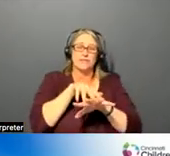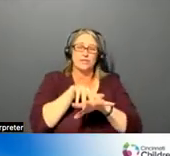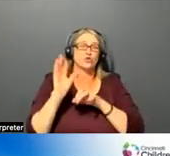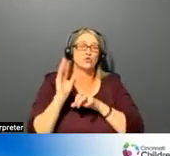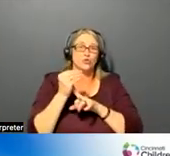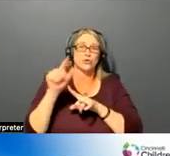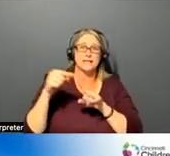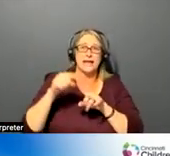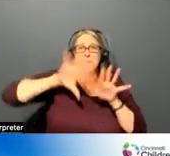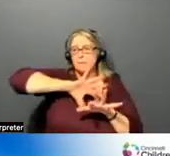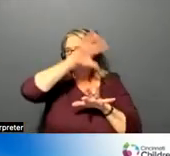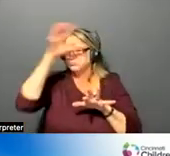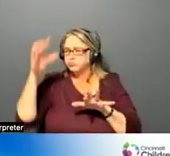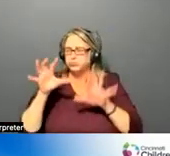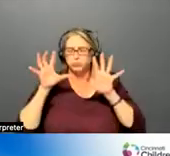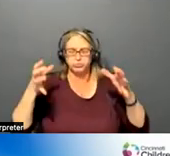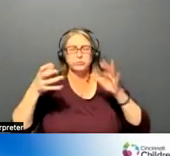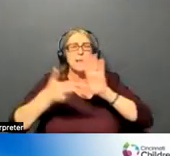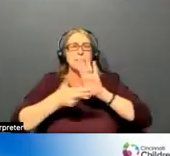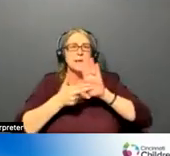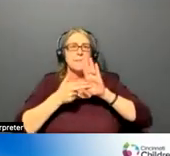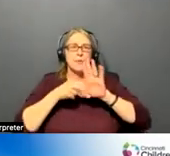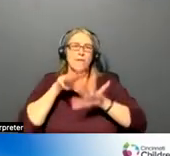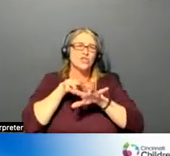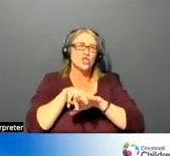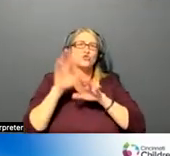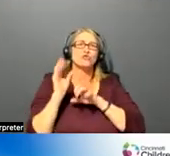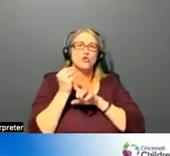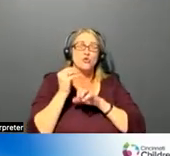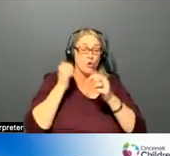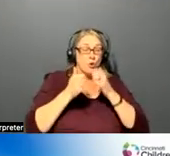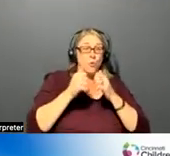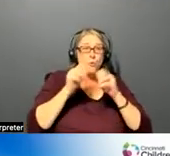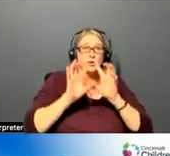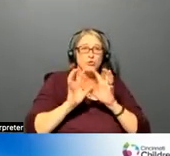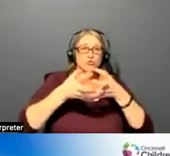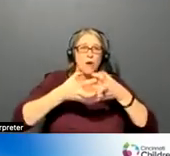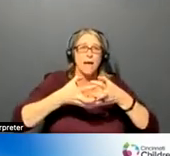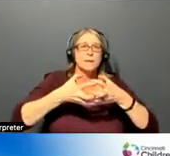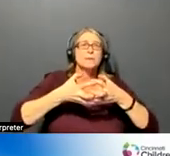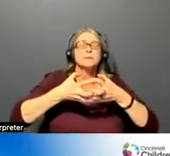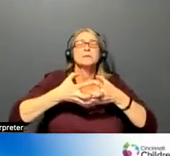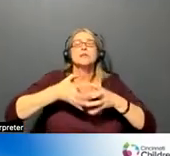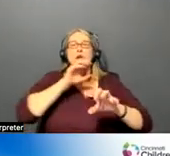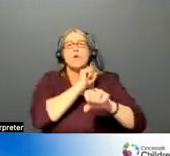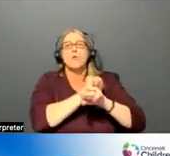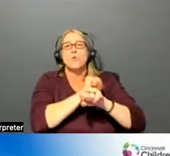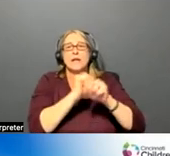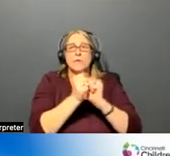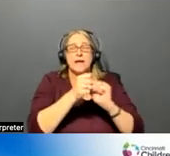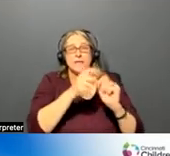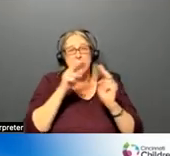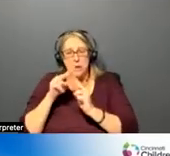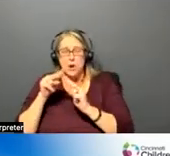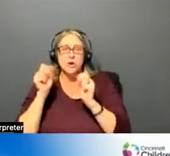the overarching indigenous culture. And so knowing which each tribe, working with and partnering with each tribe